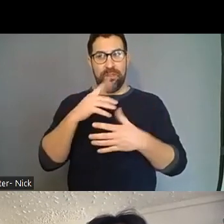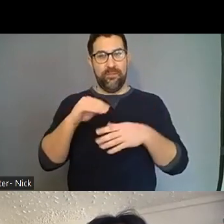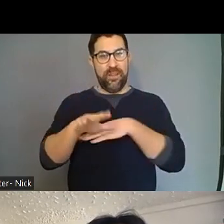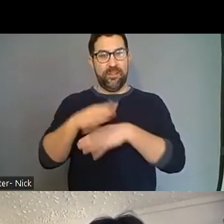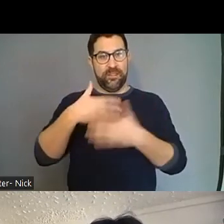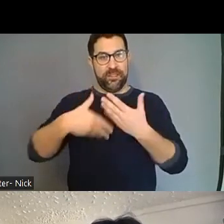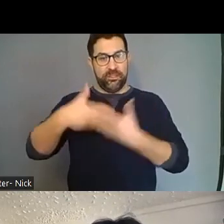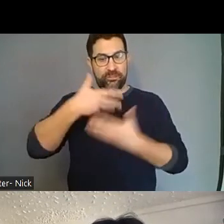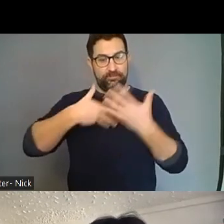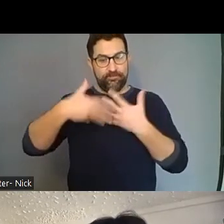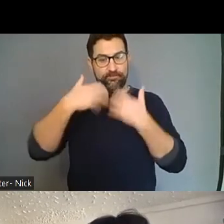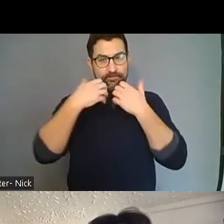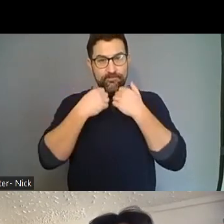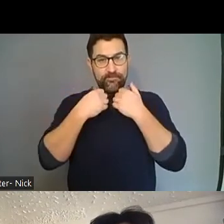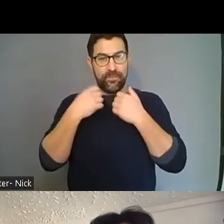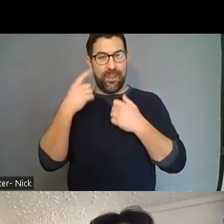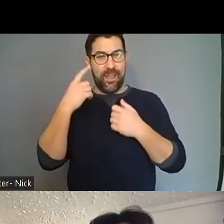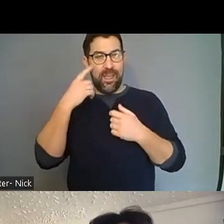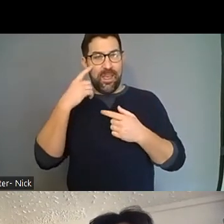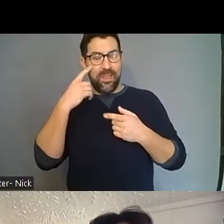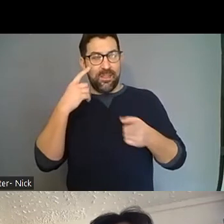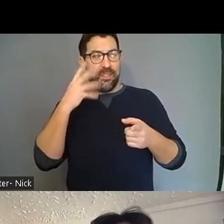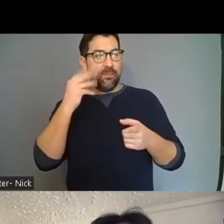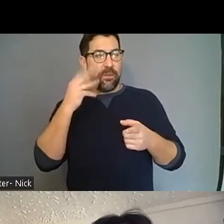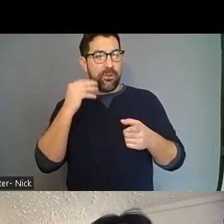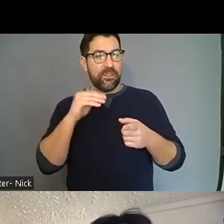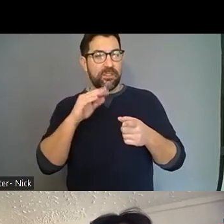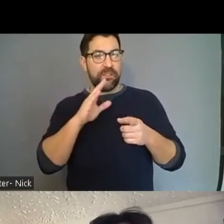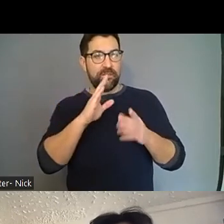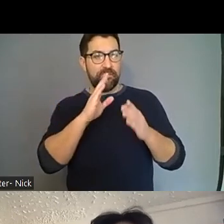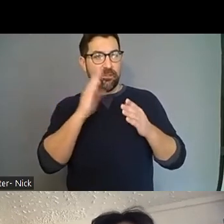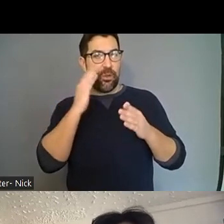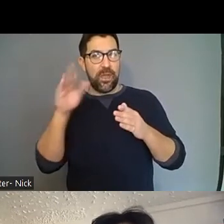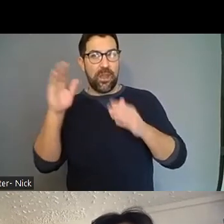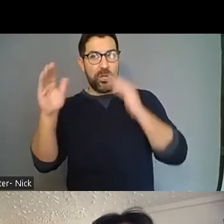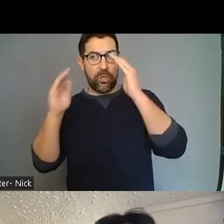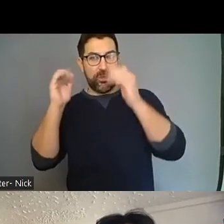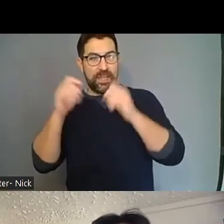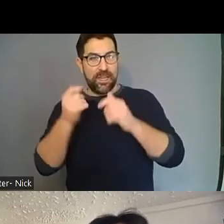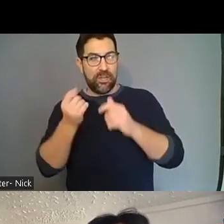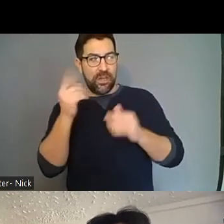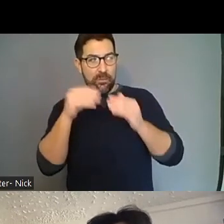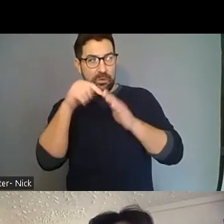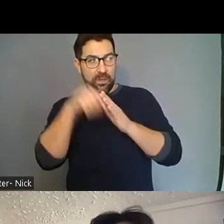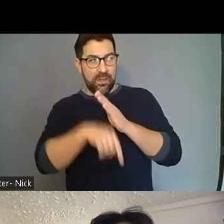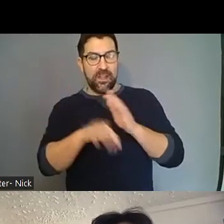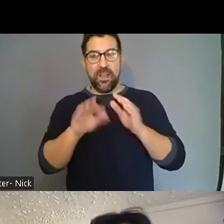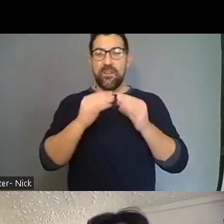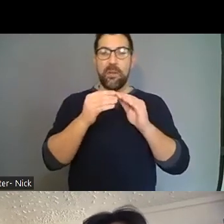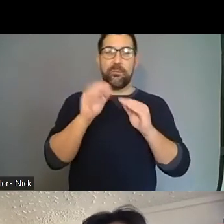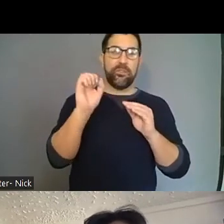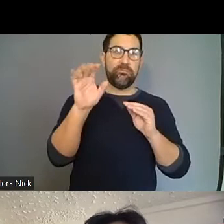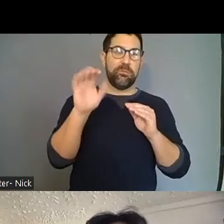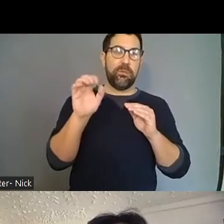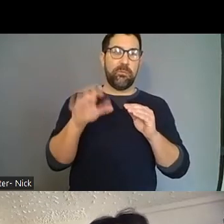I think by humanizing these experiences, adults might be able to understand it more. Because when we just give numbers and